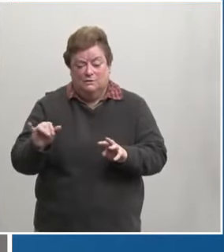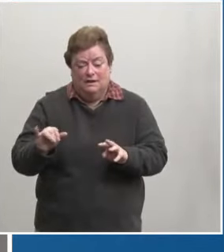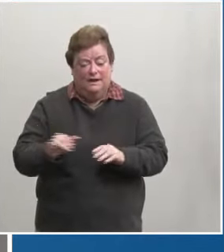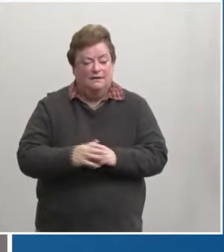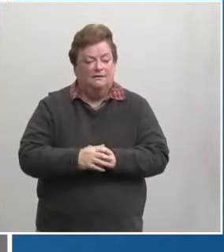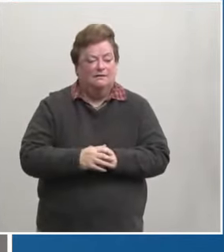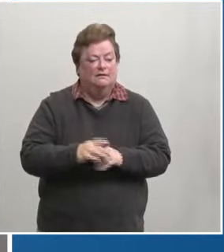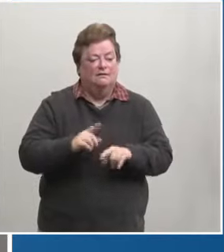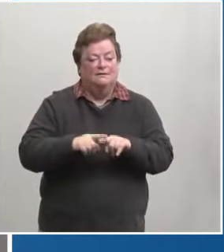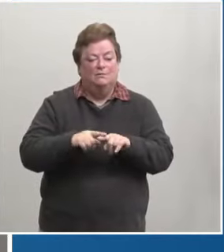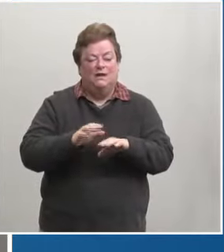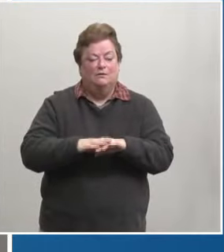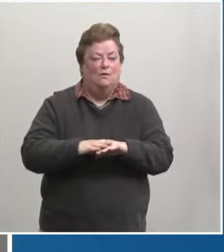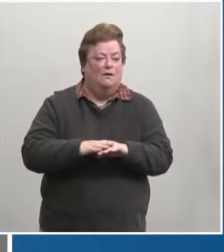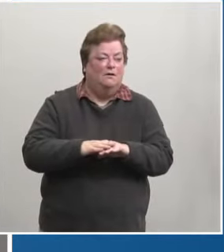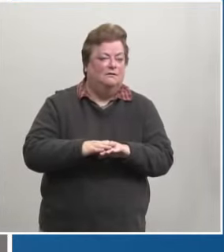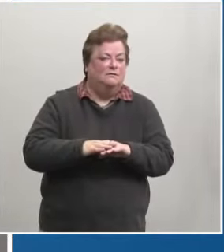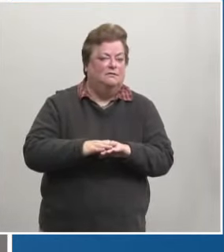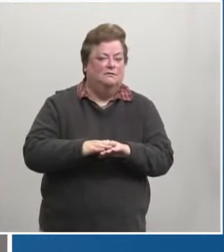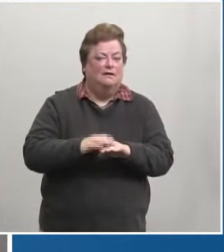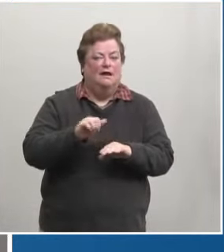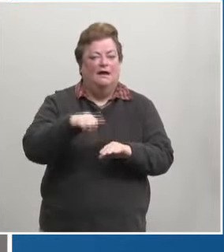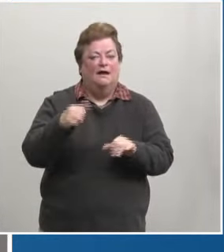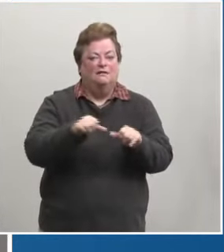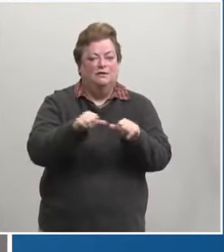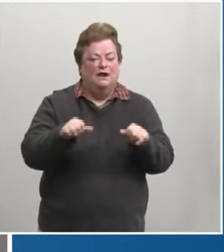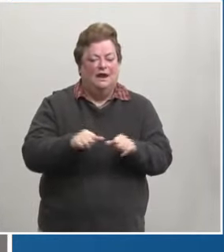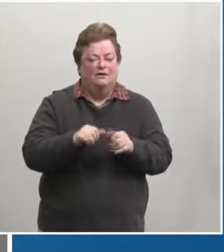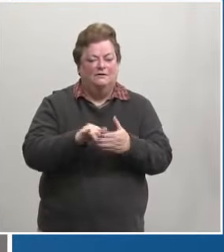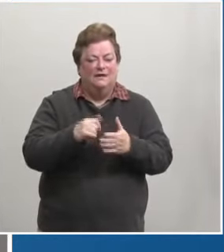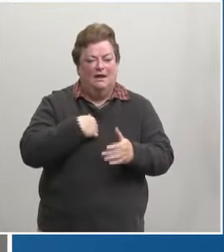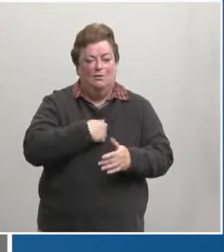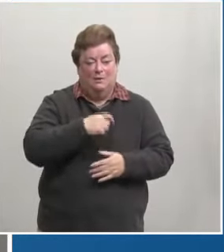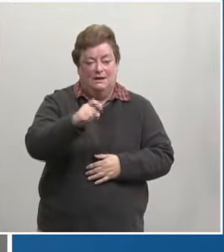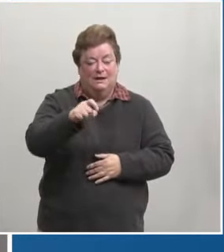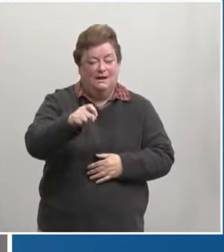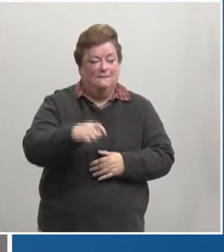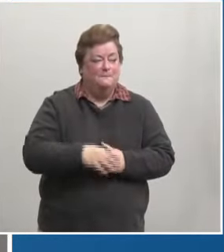depending on other areas that we have a need for.